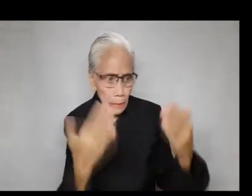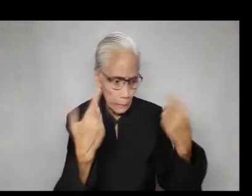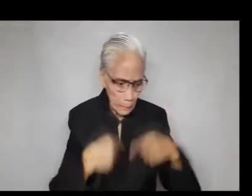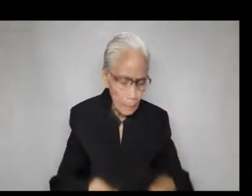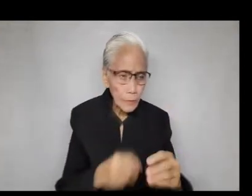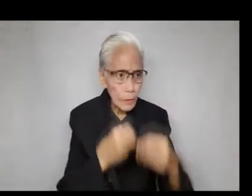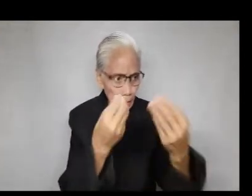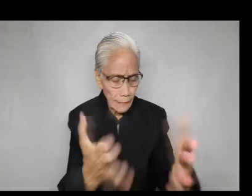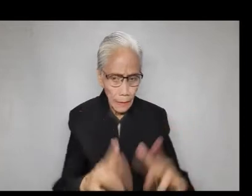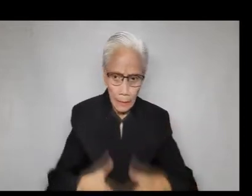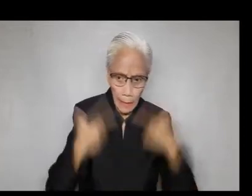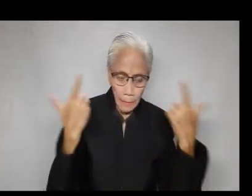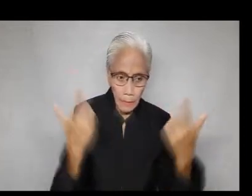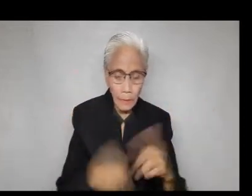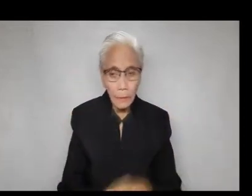lives."